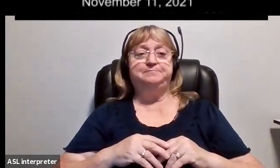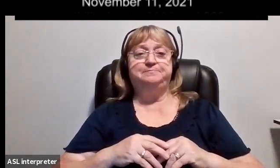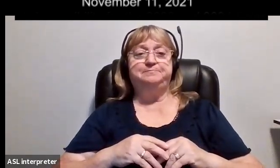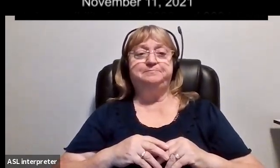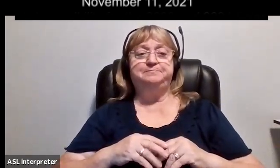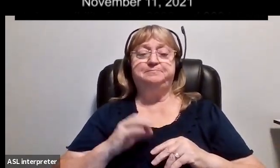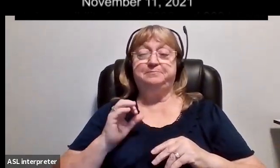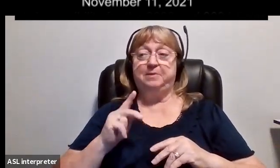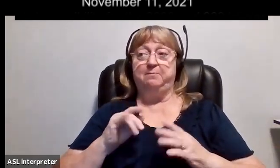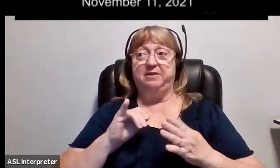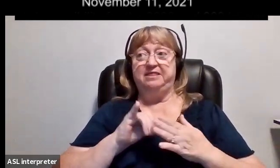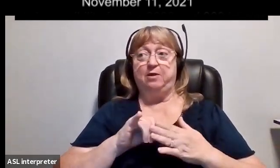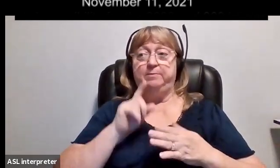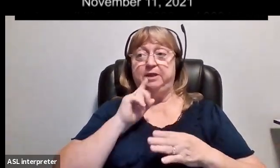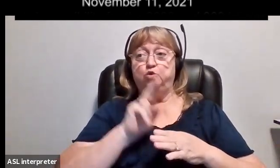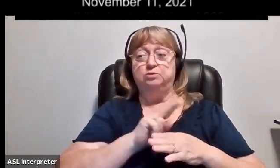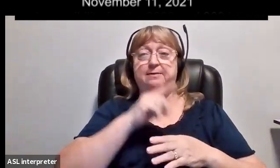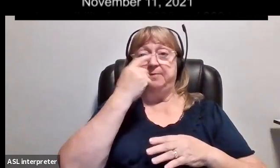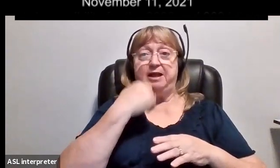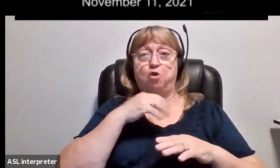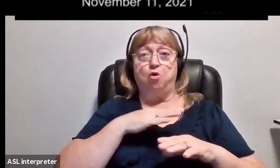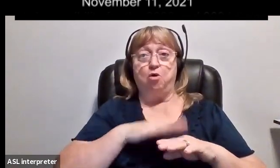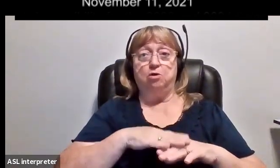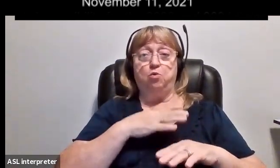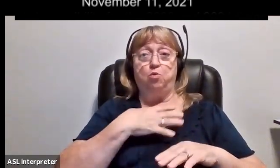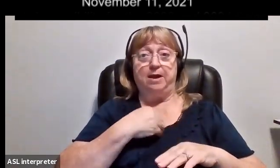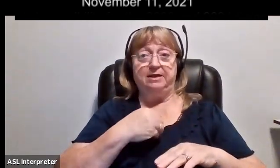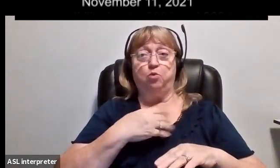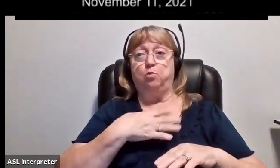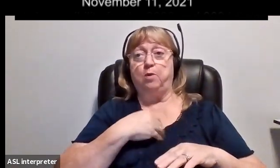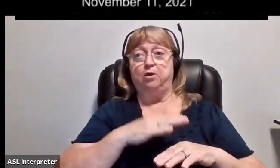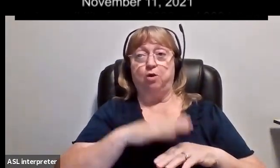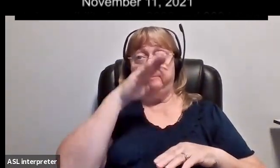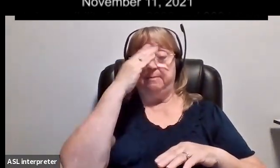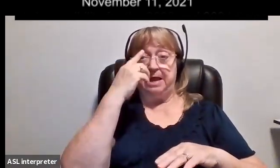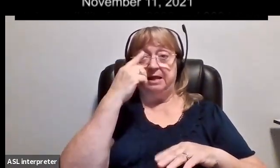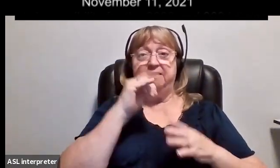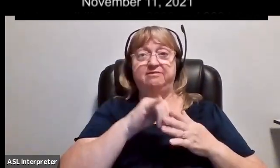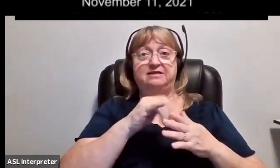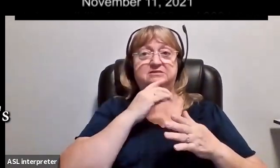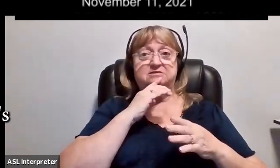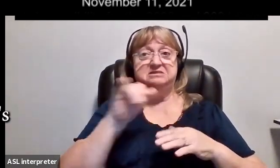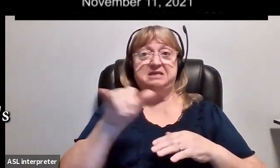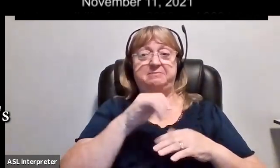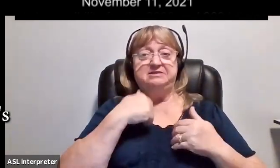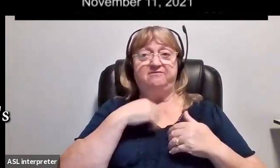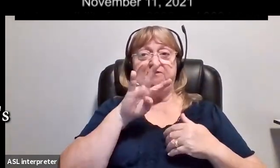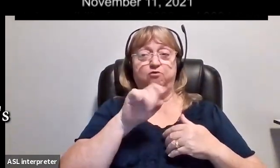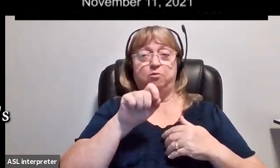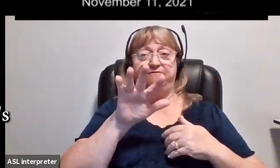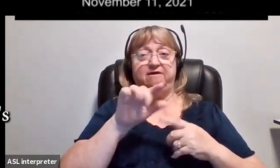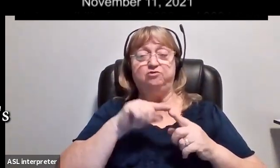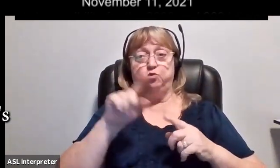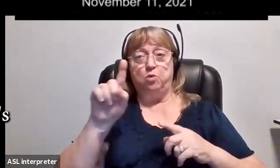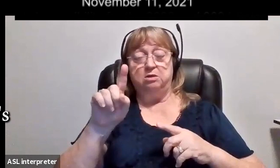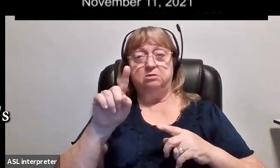Okay. But that would be using black on white or white on black would be just as good as having a 4.5 to 1 ratio. It would be, you know, it's